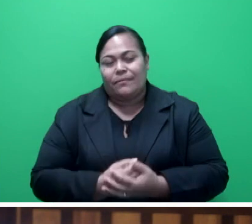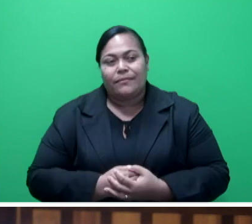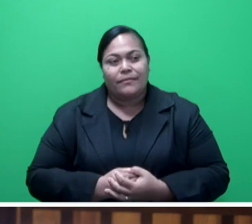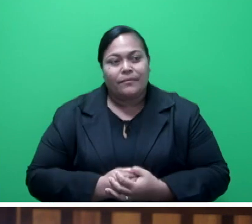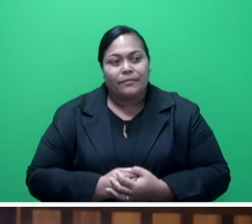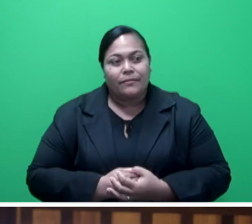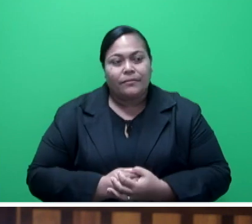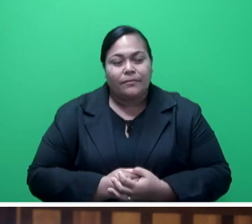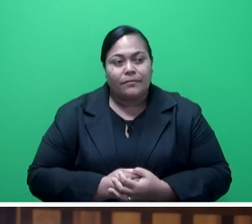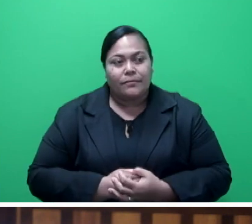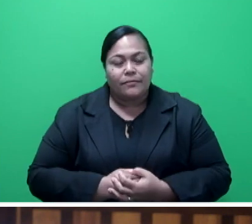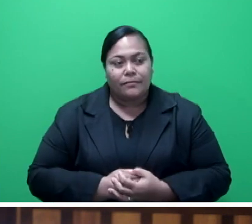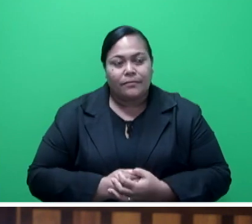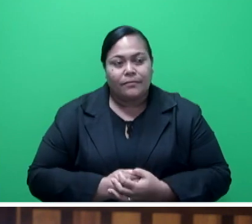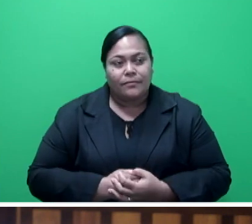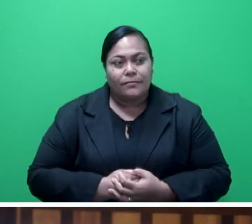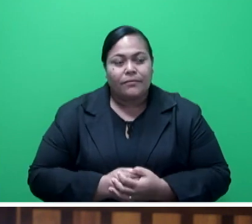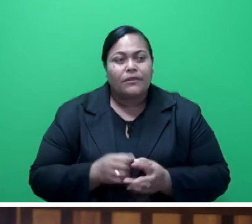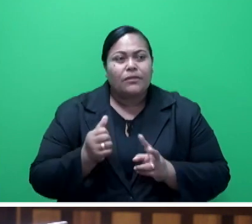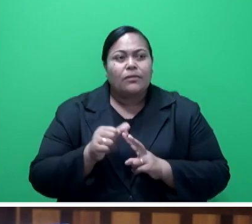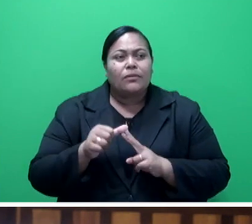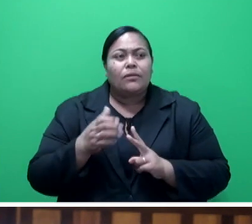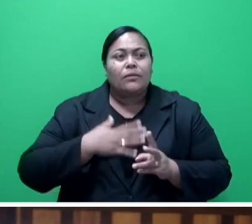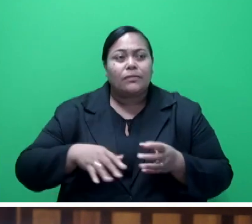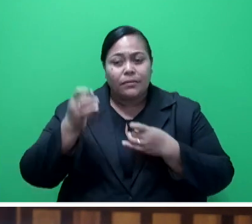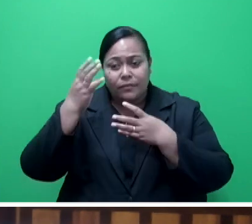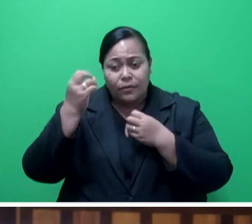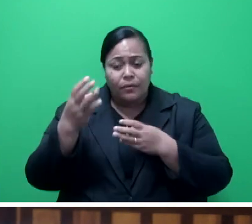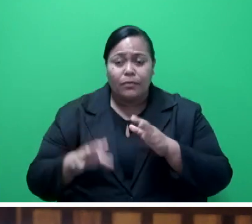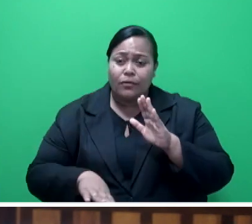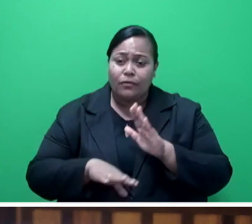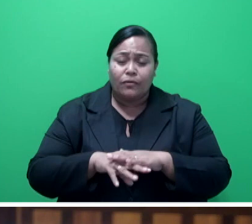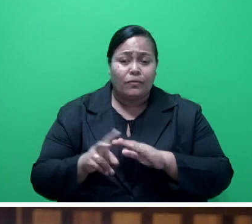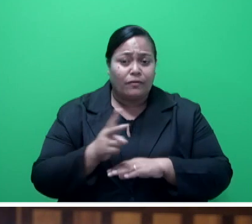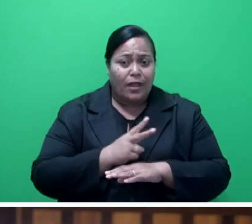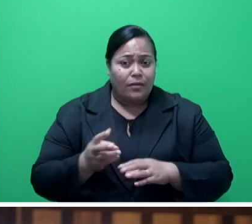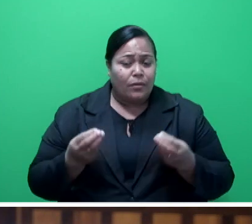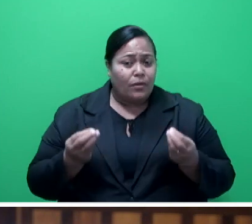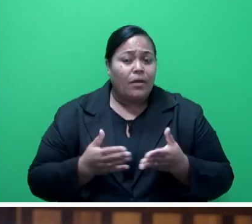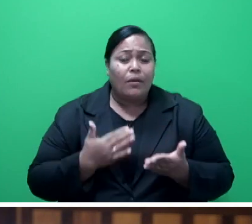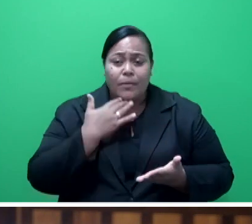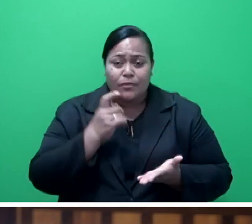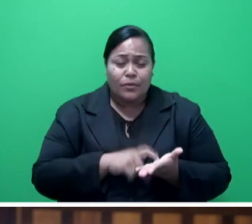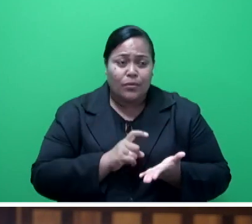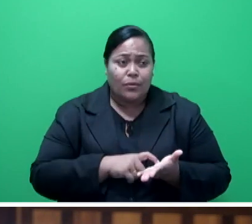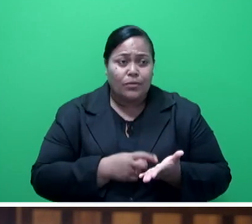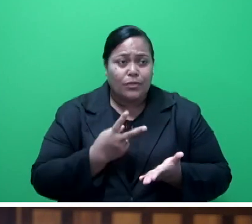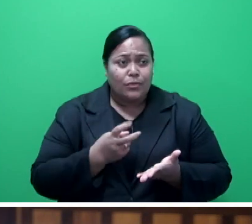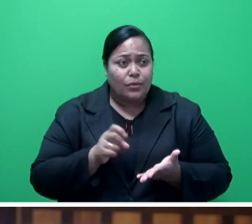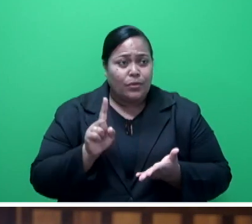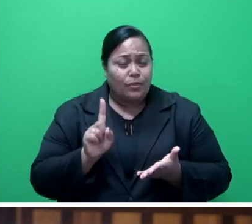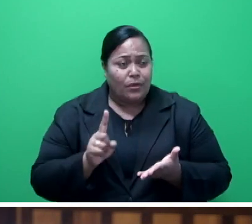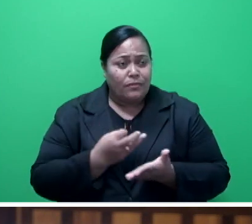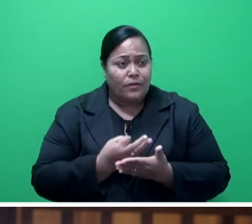sir, we also, just to let you know the total value of the loans that they drew down, in 2020-21 financial year,